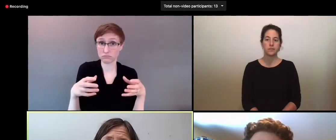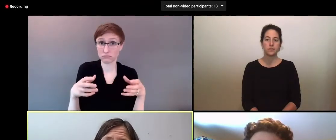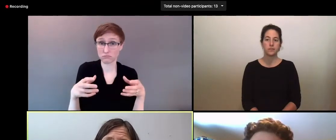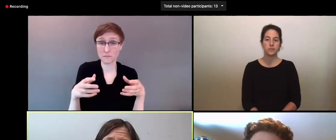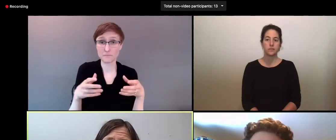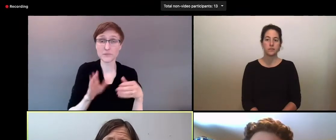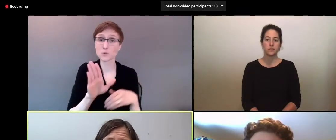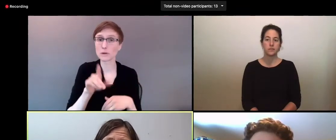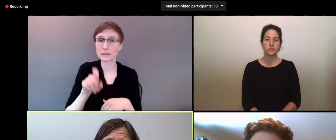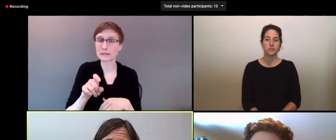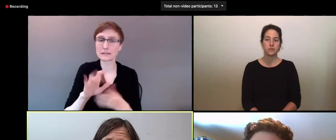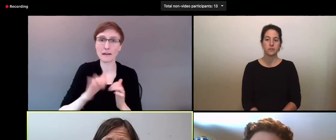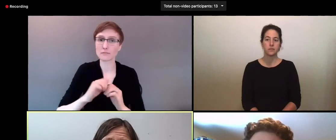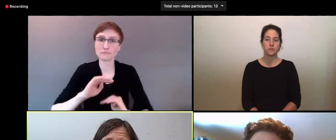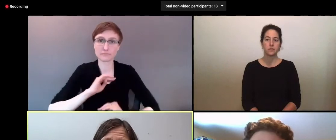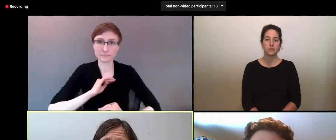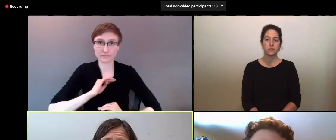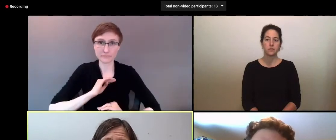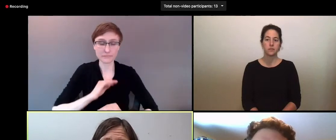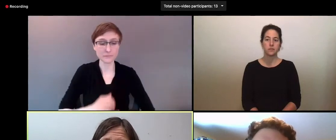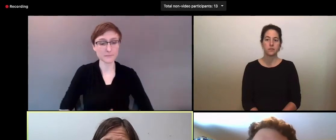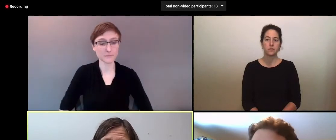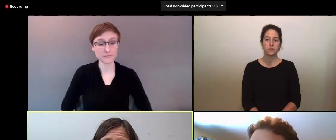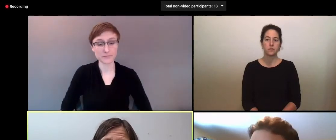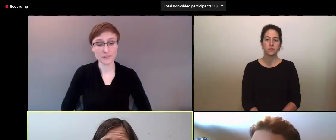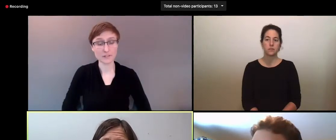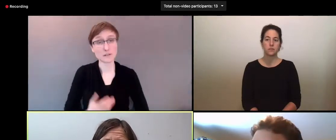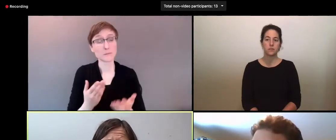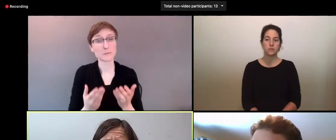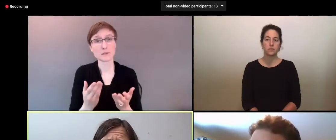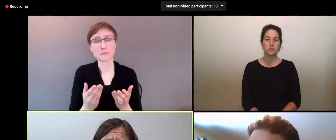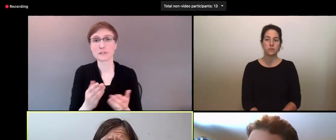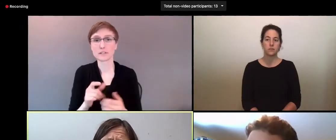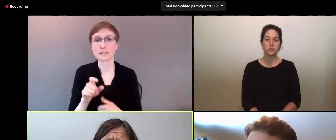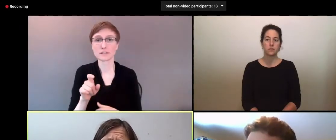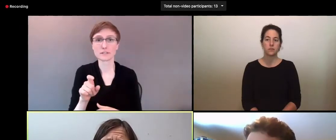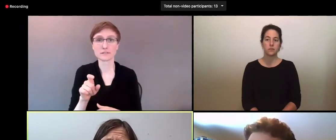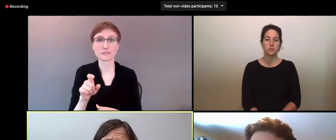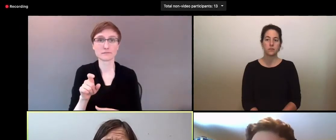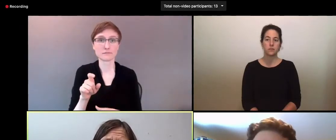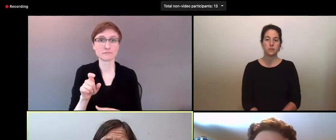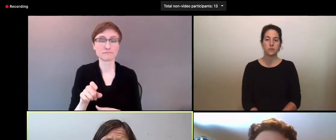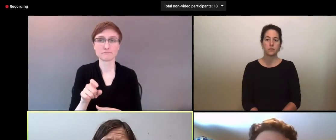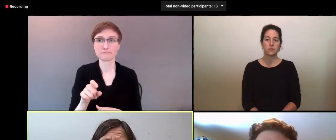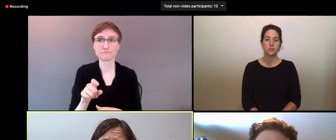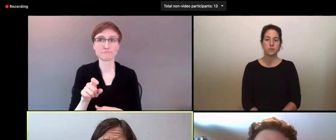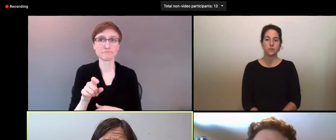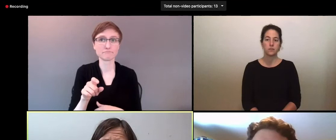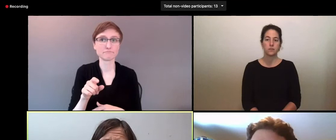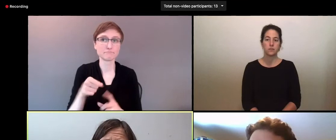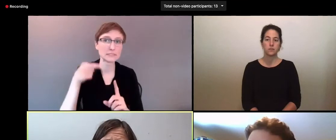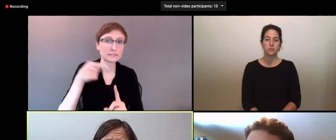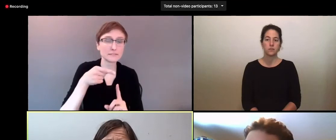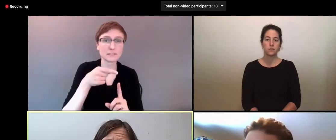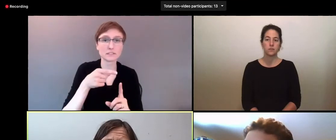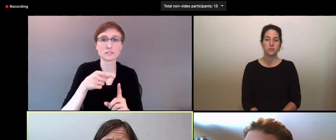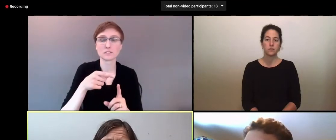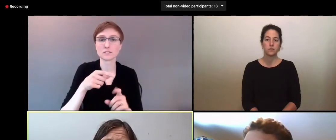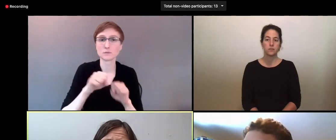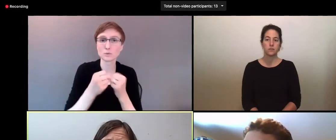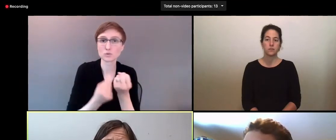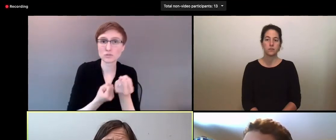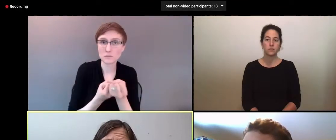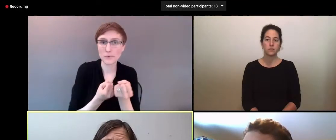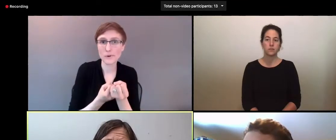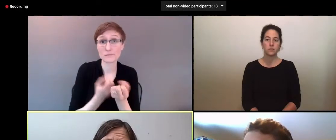have access to a certain kind of social support or childcare, or, you